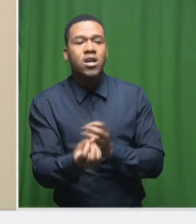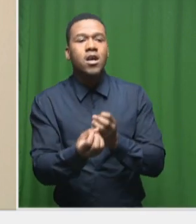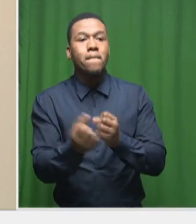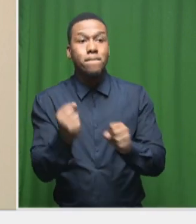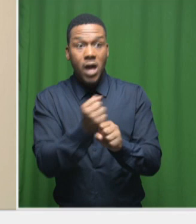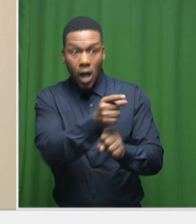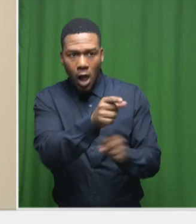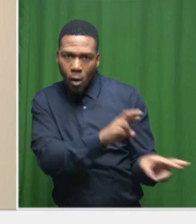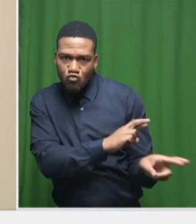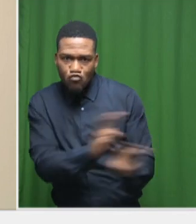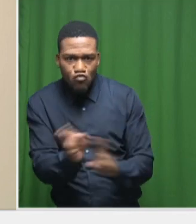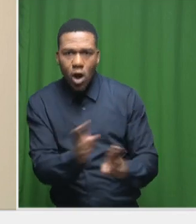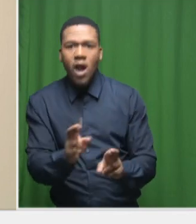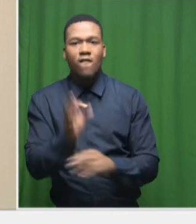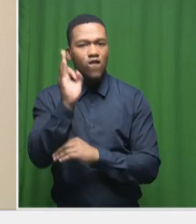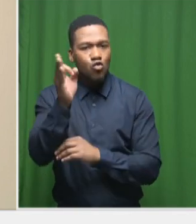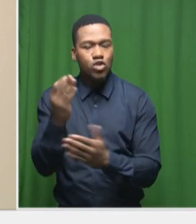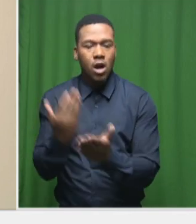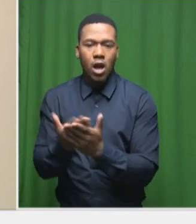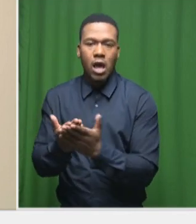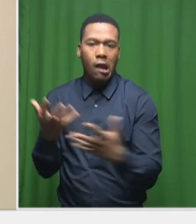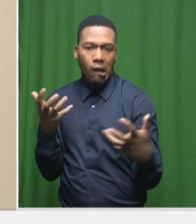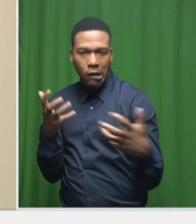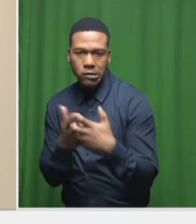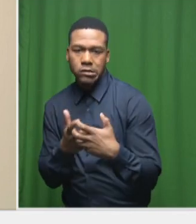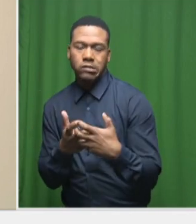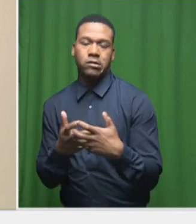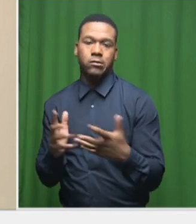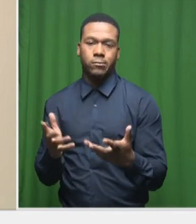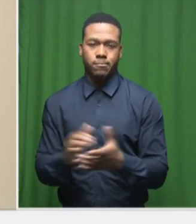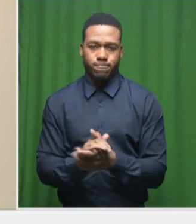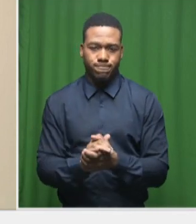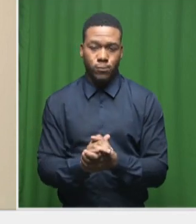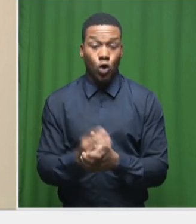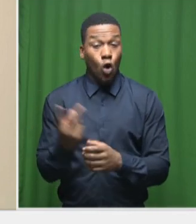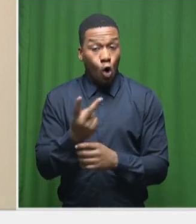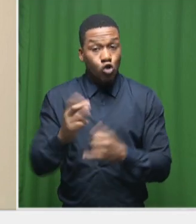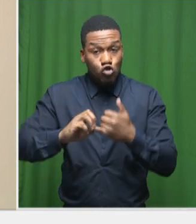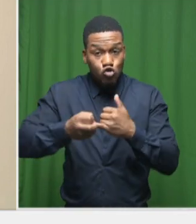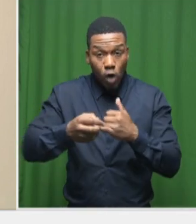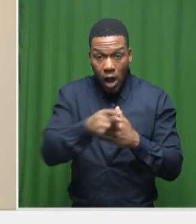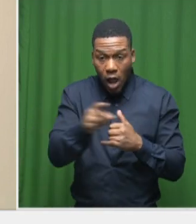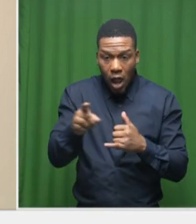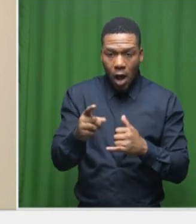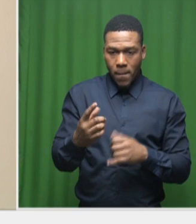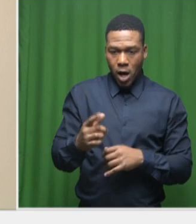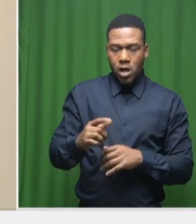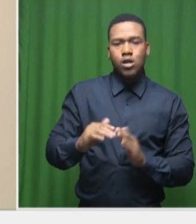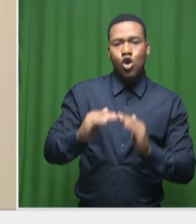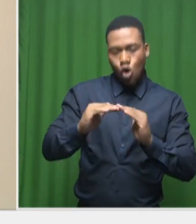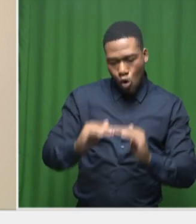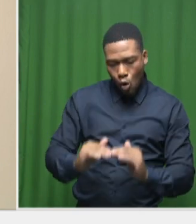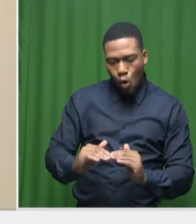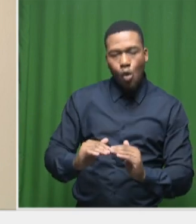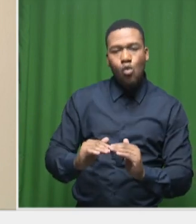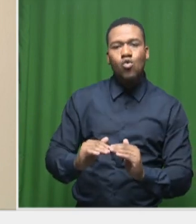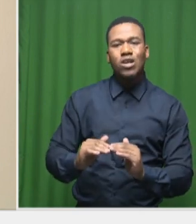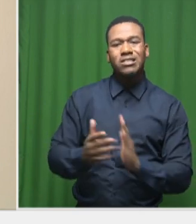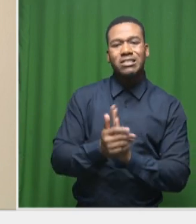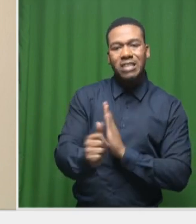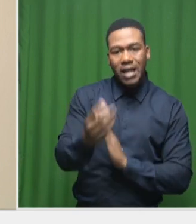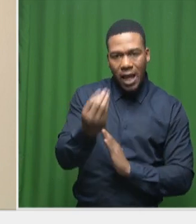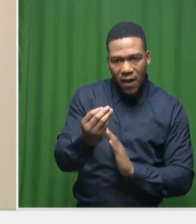most importantly also to enable the development of the low-skilled workers so that they can also be ready